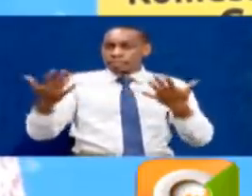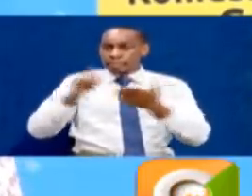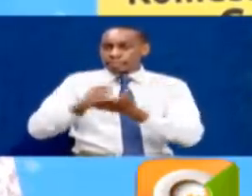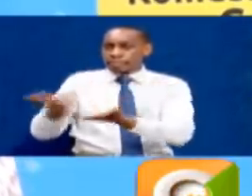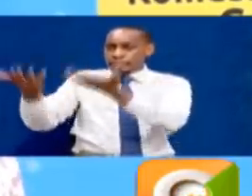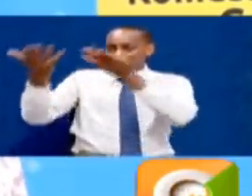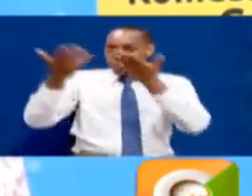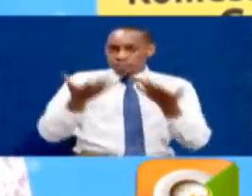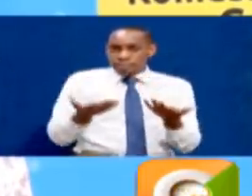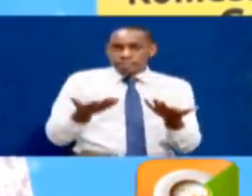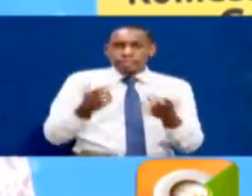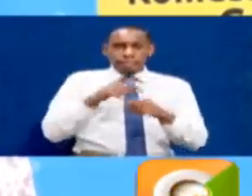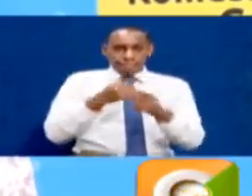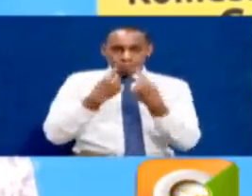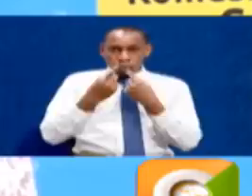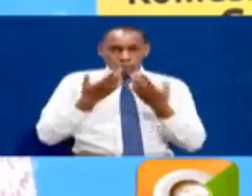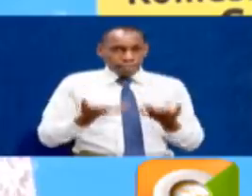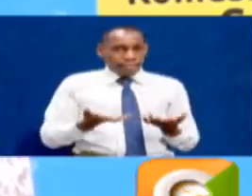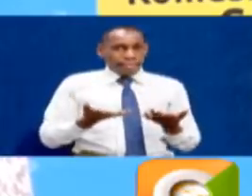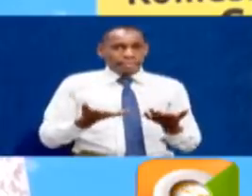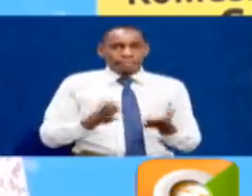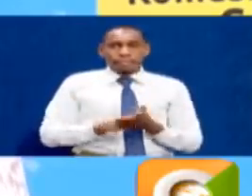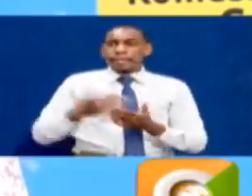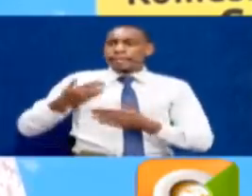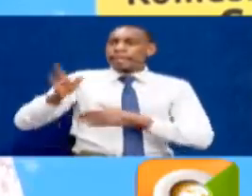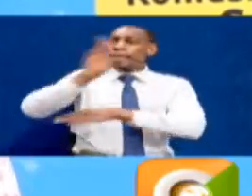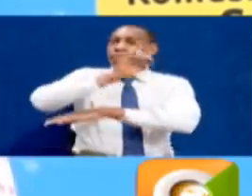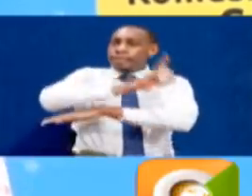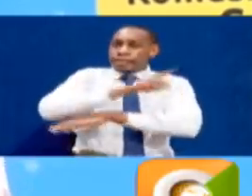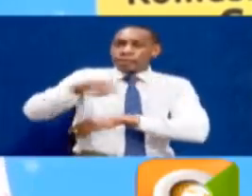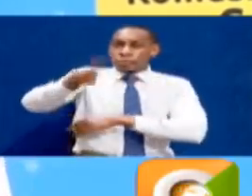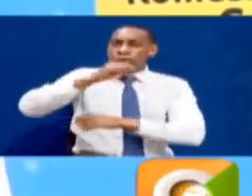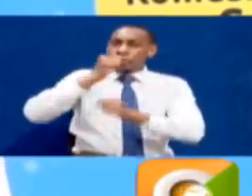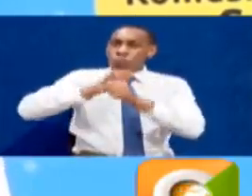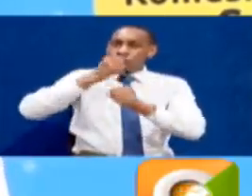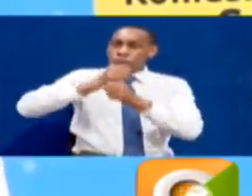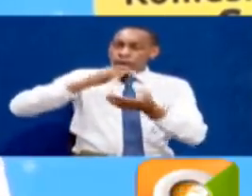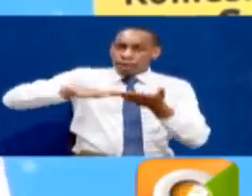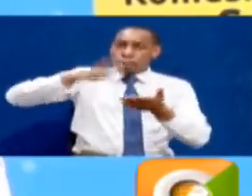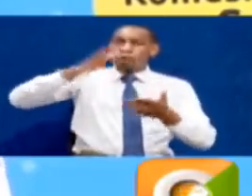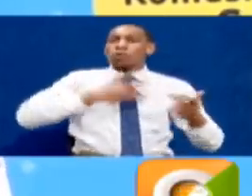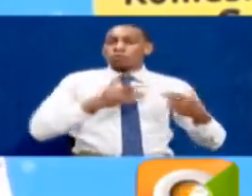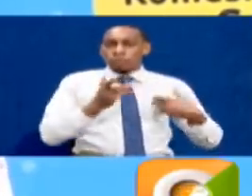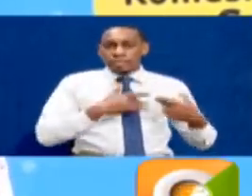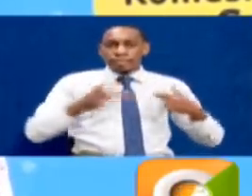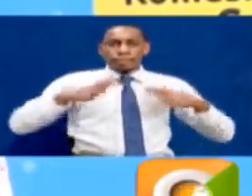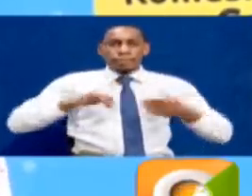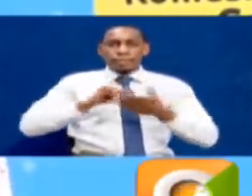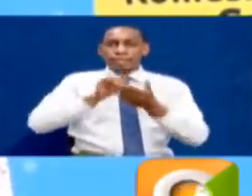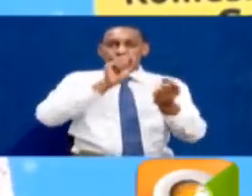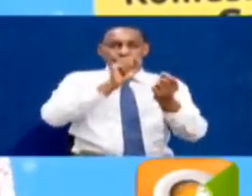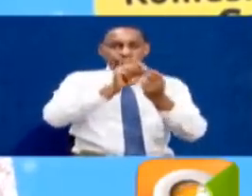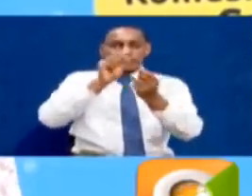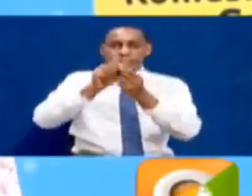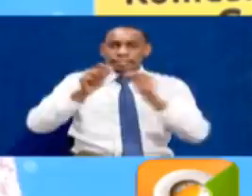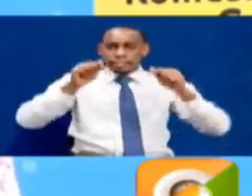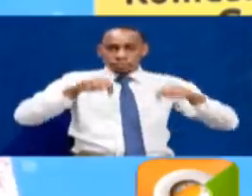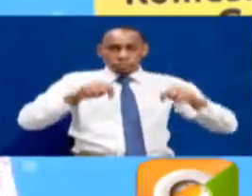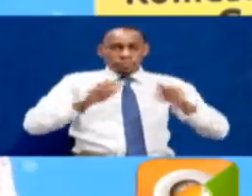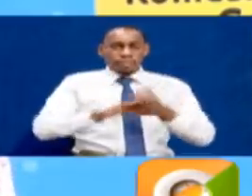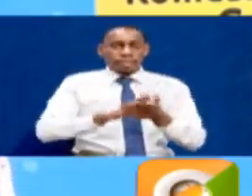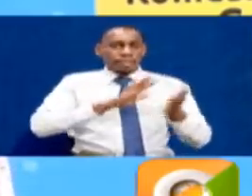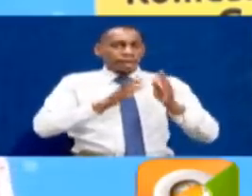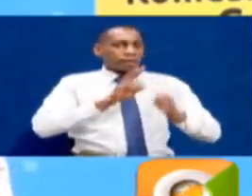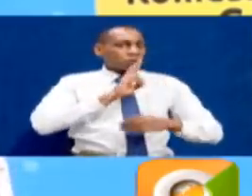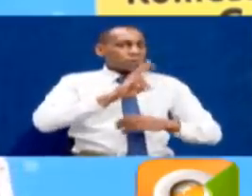have come in, even as we speak. So every day we are upping our game in terms of the people that we are testing. Today it was